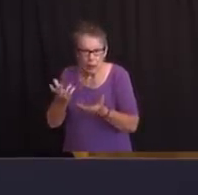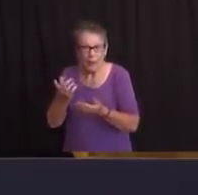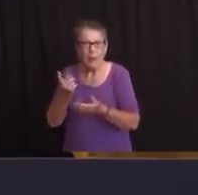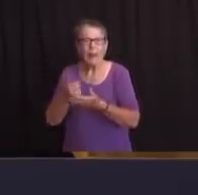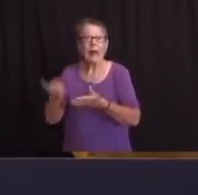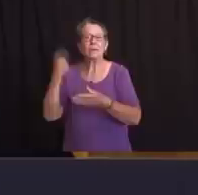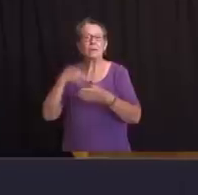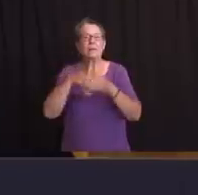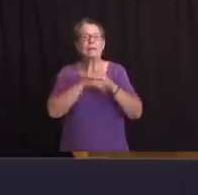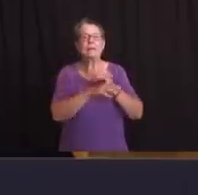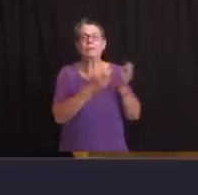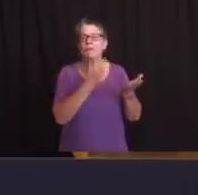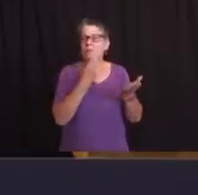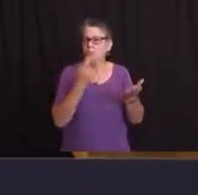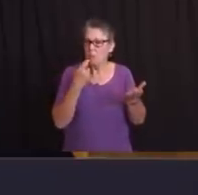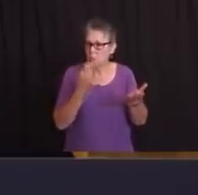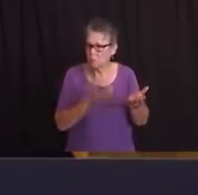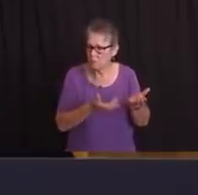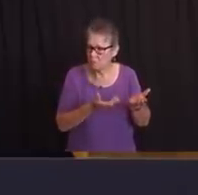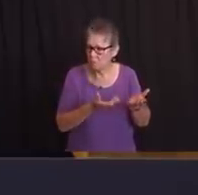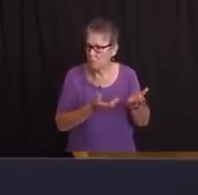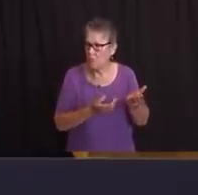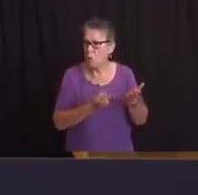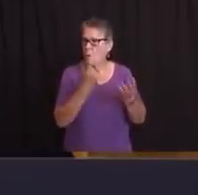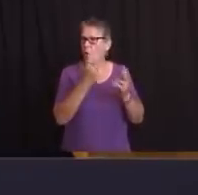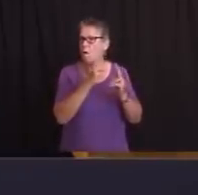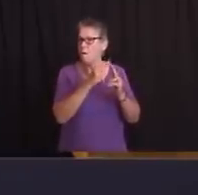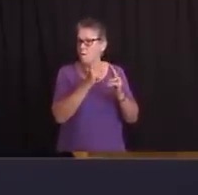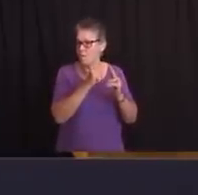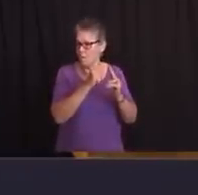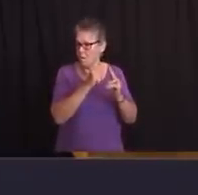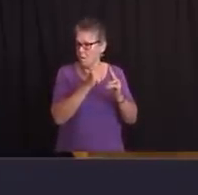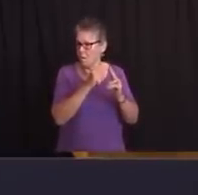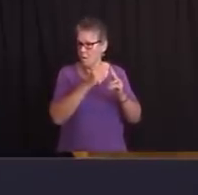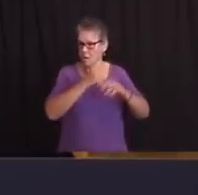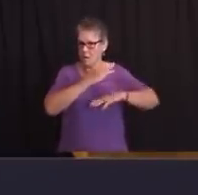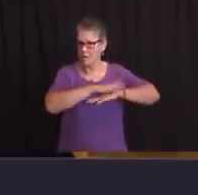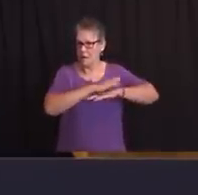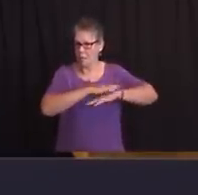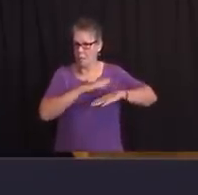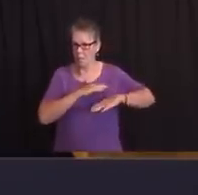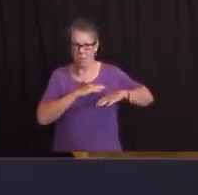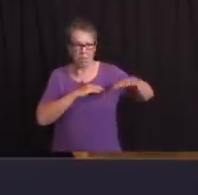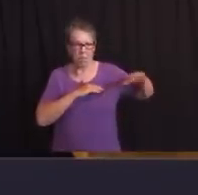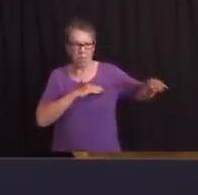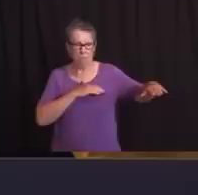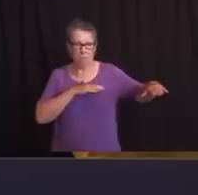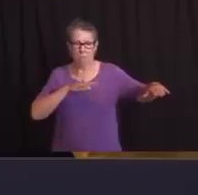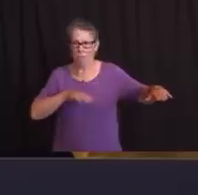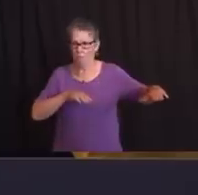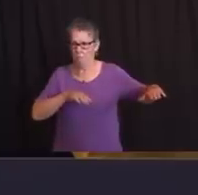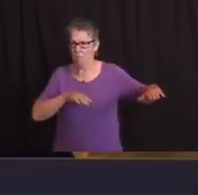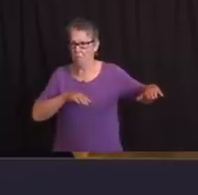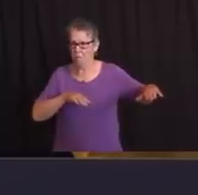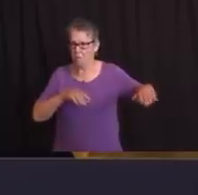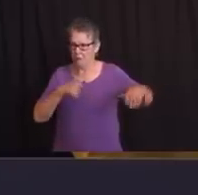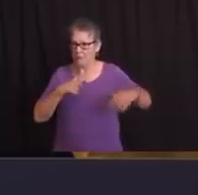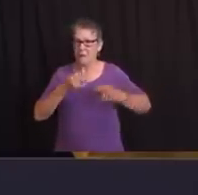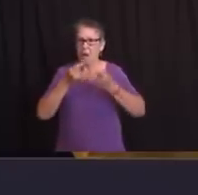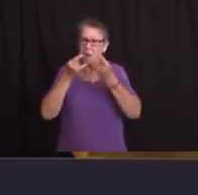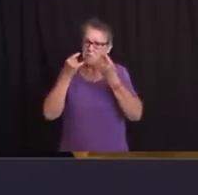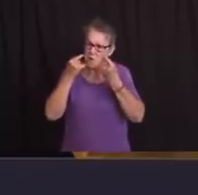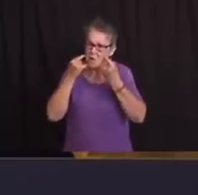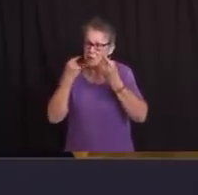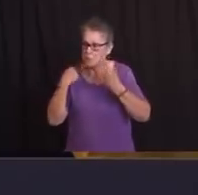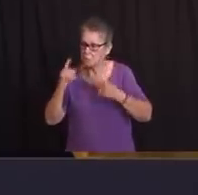with a couple that we know were vaccinated, our tables sufficiently socially distant. We wore the masks to the table, and when we